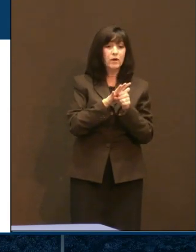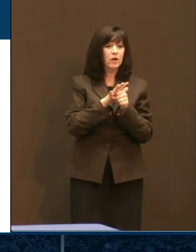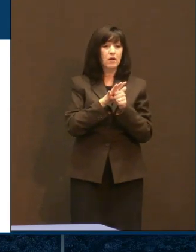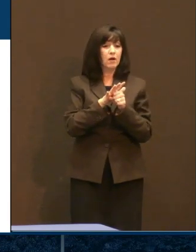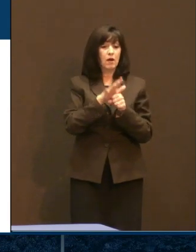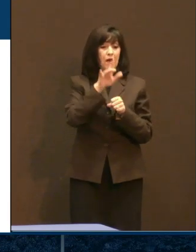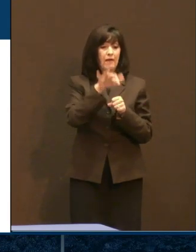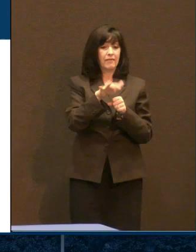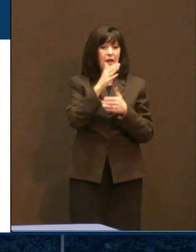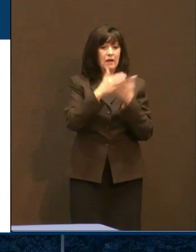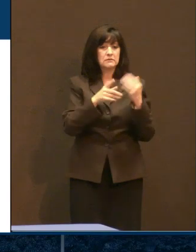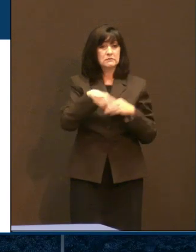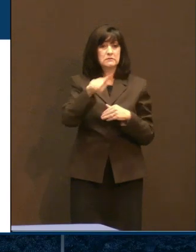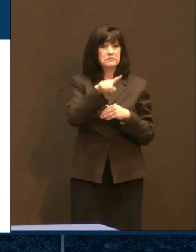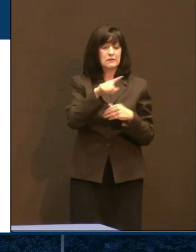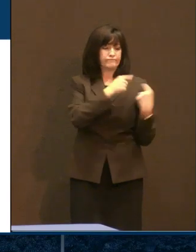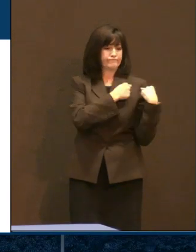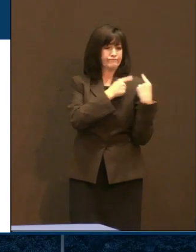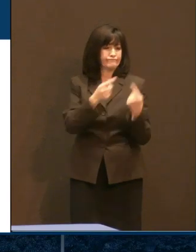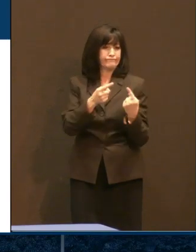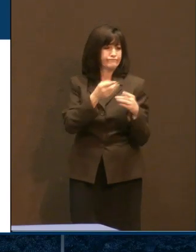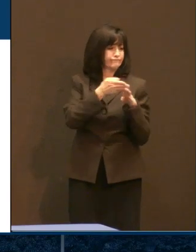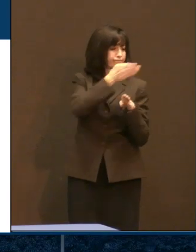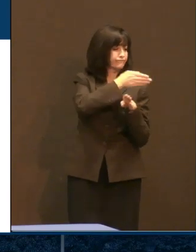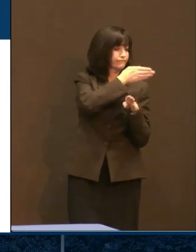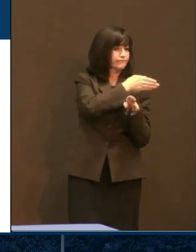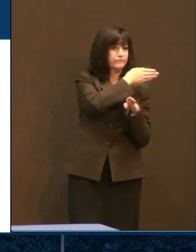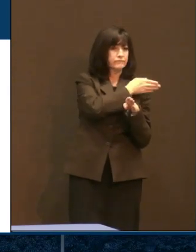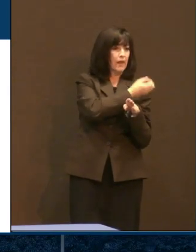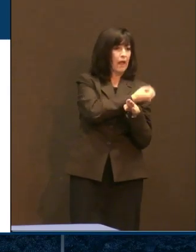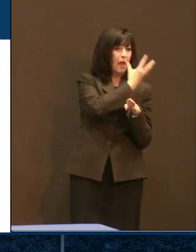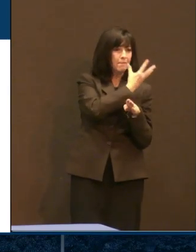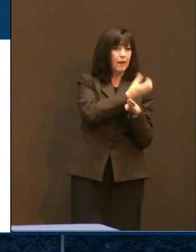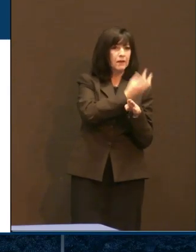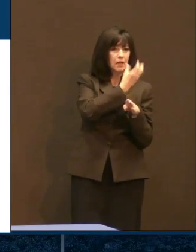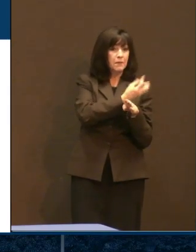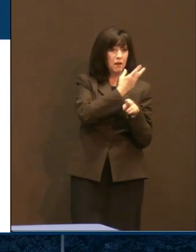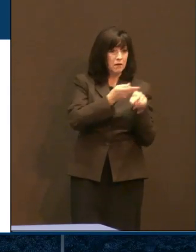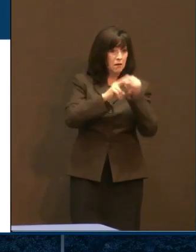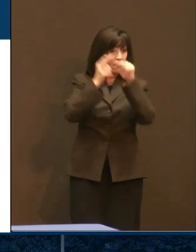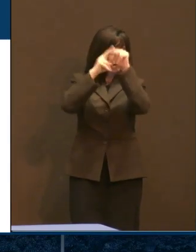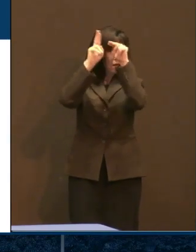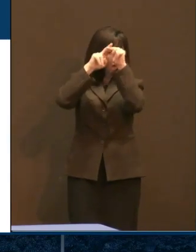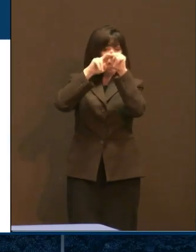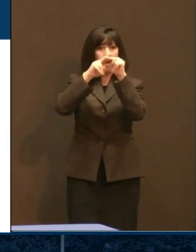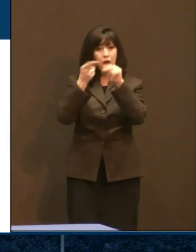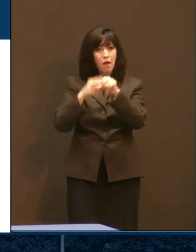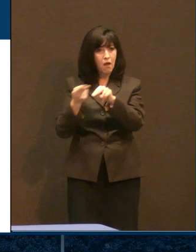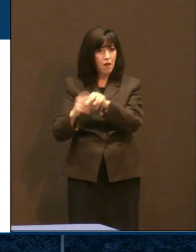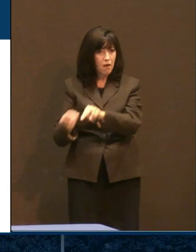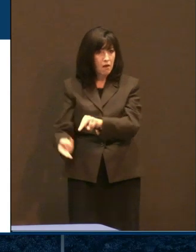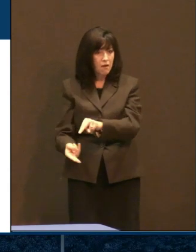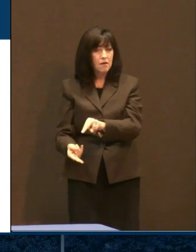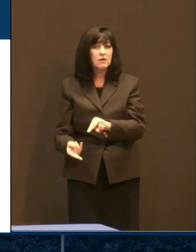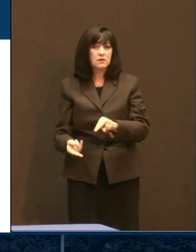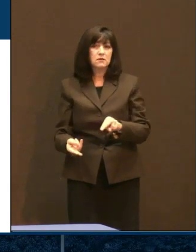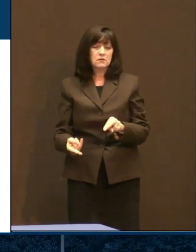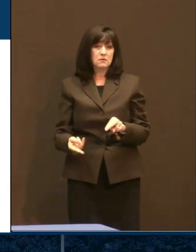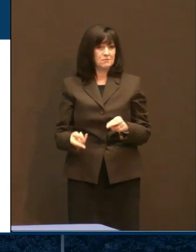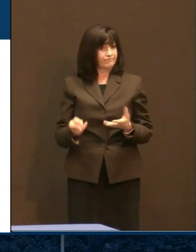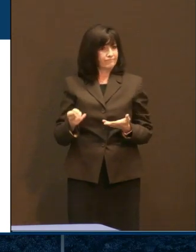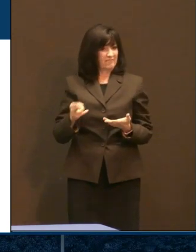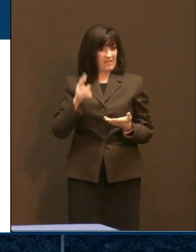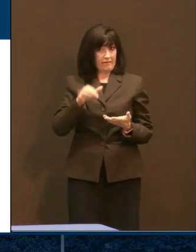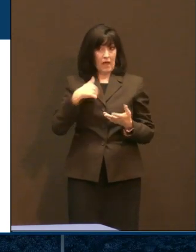that the White House Task Force and the CDC has been recommending as a gateway measure of whether you're ready to move into the